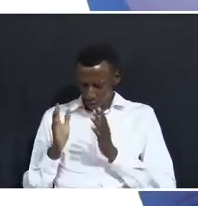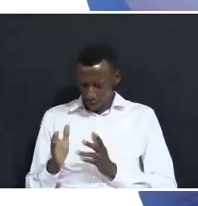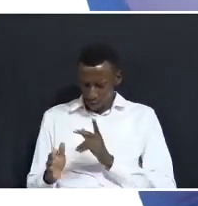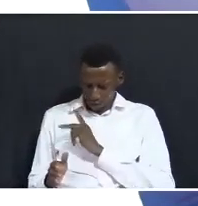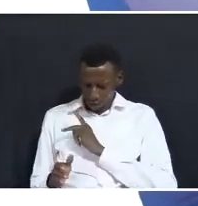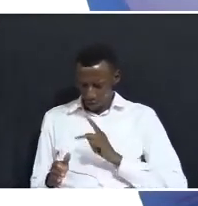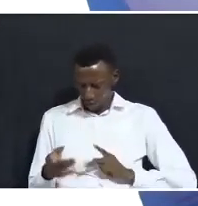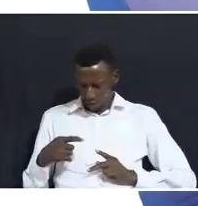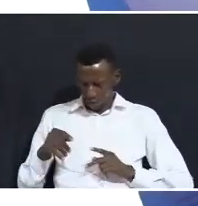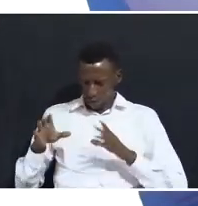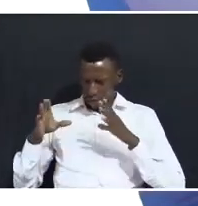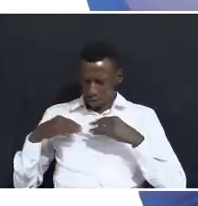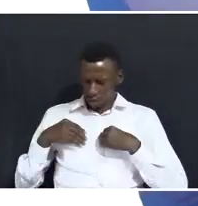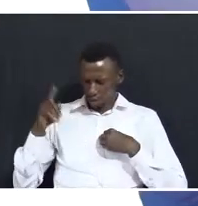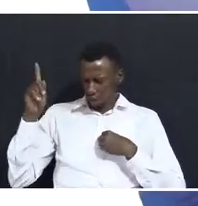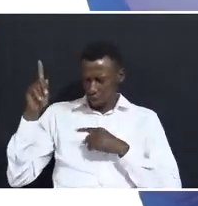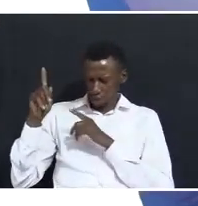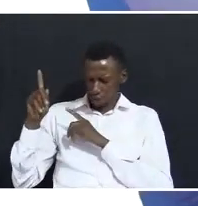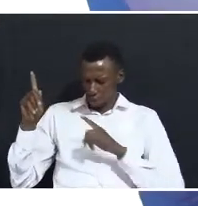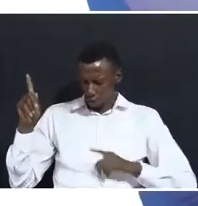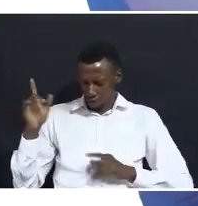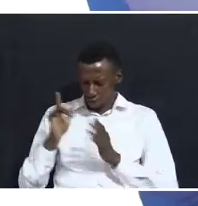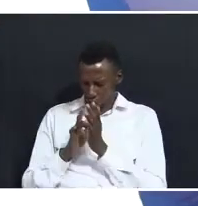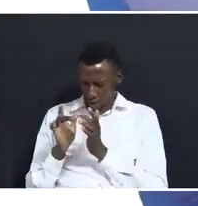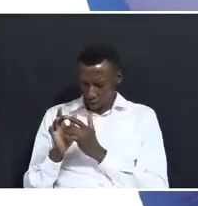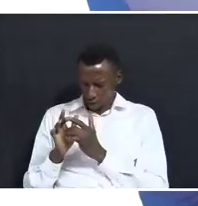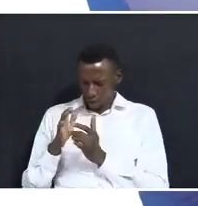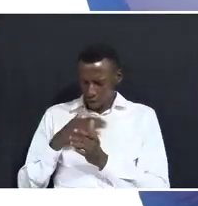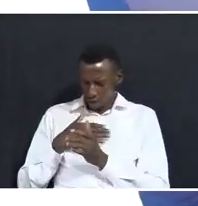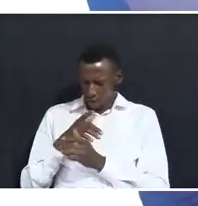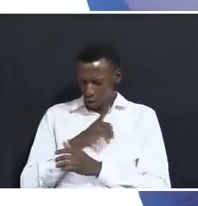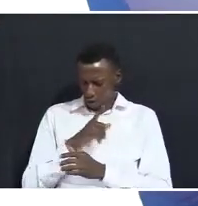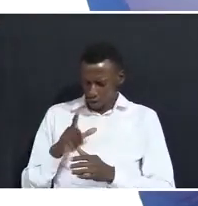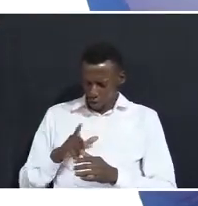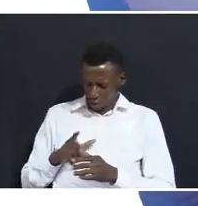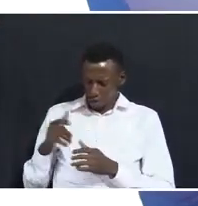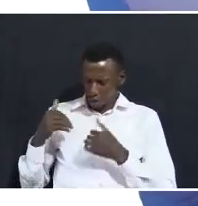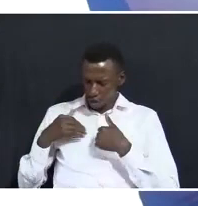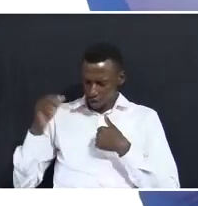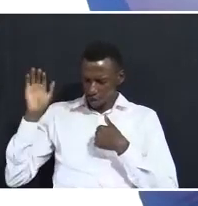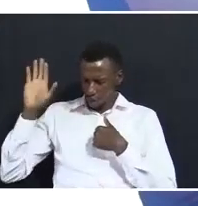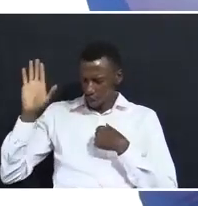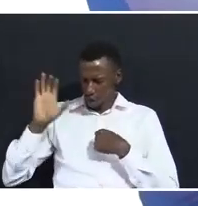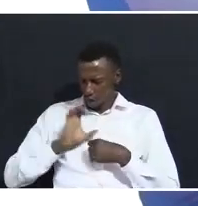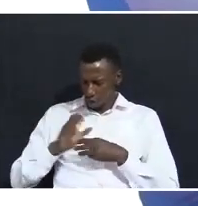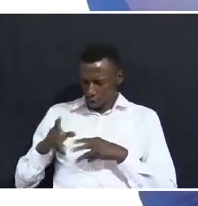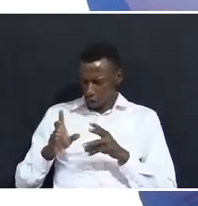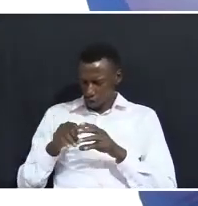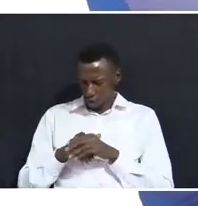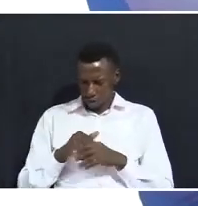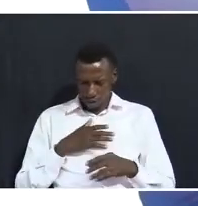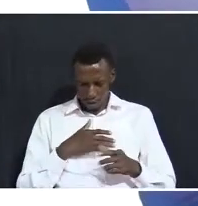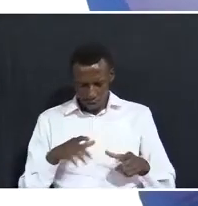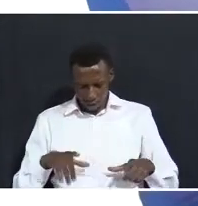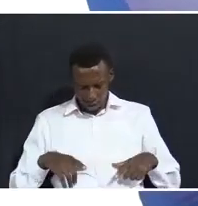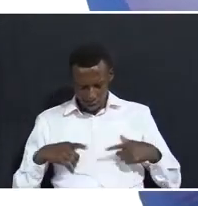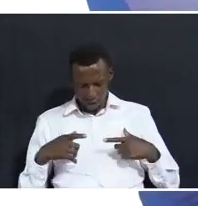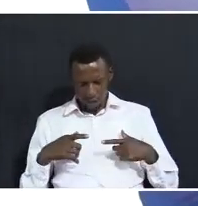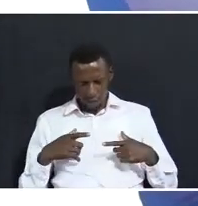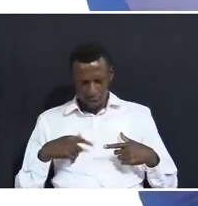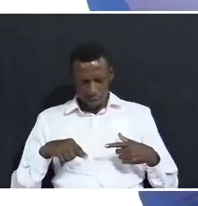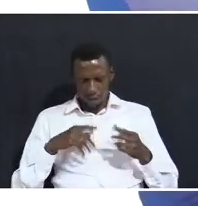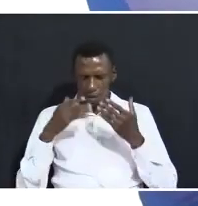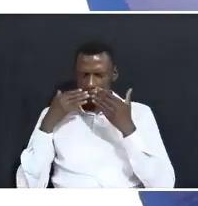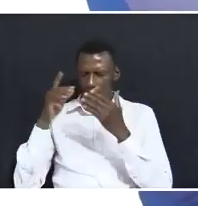you, Lord Jesus, as our Lord. Have your way in our lives. We thank you, dear Lord, for